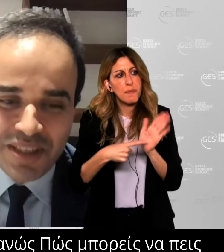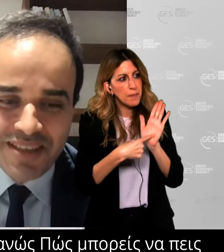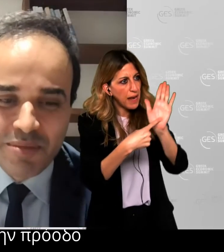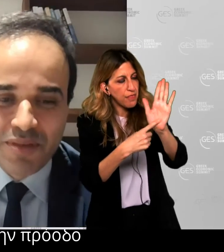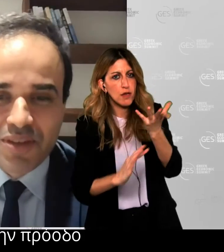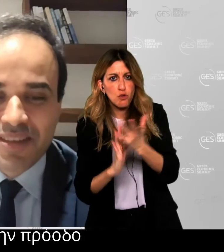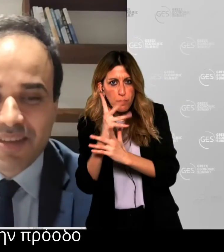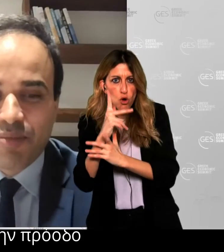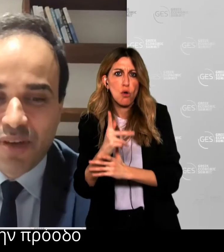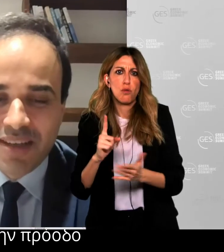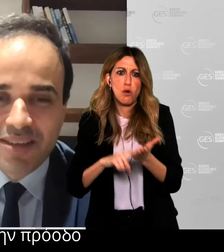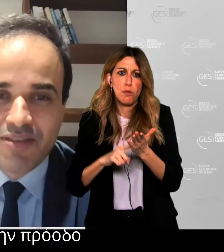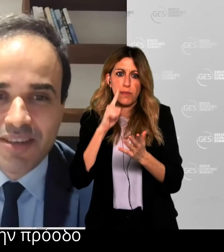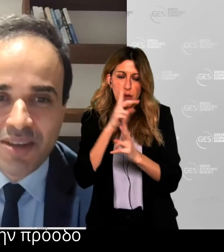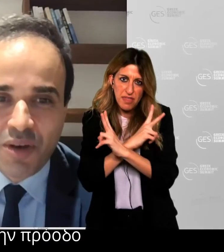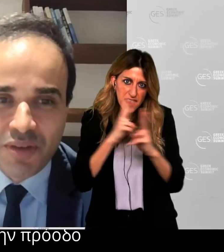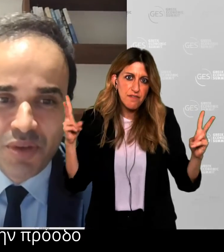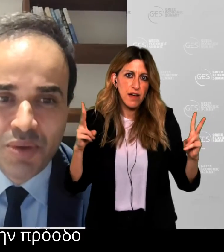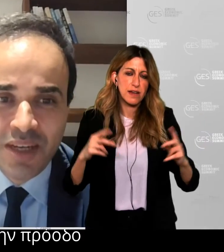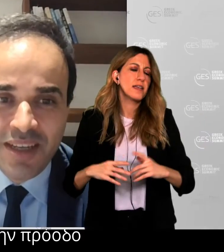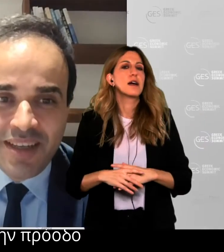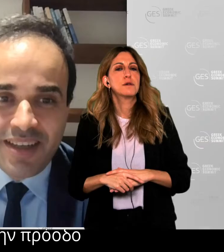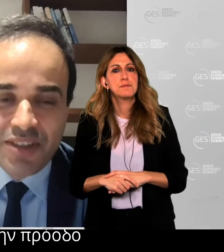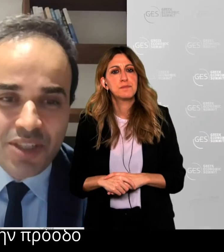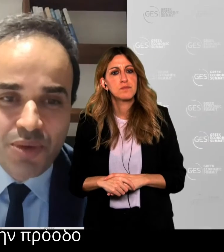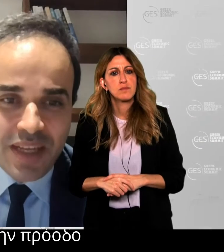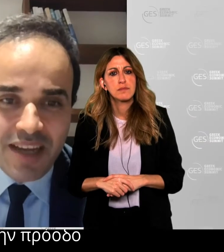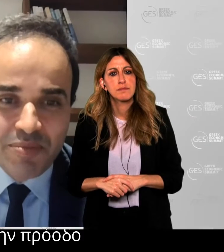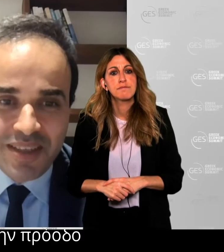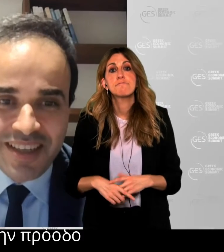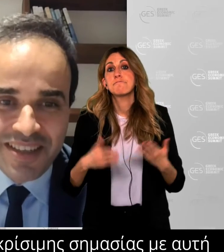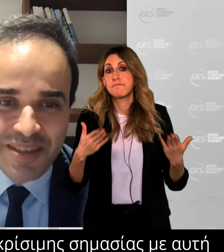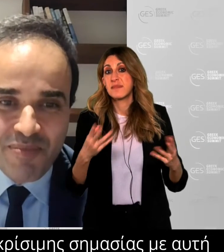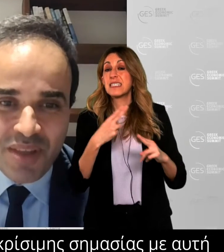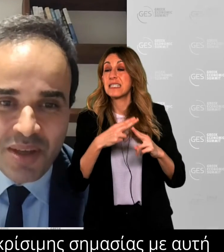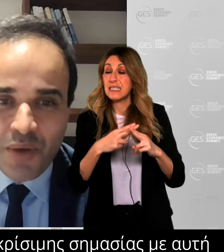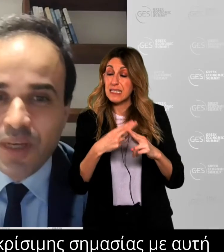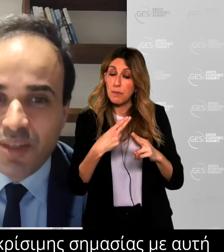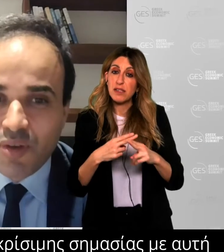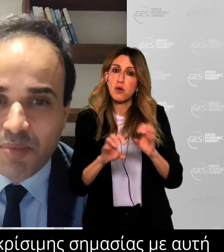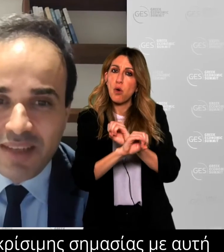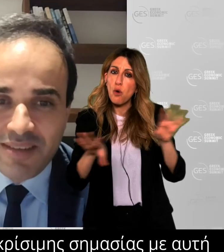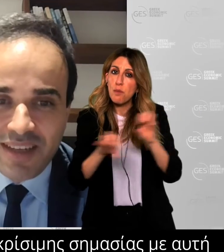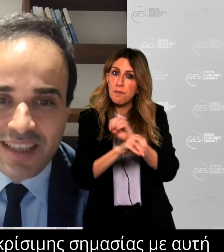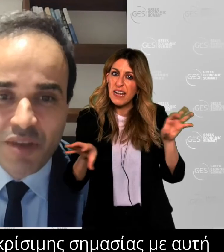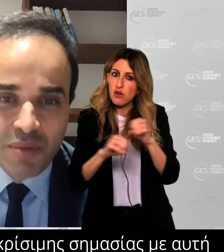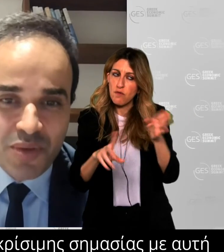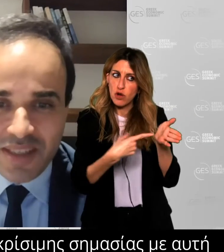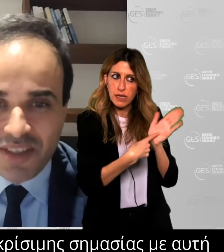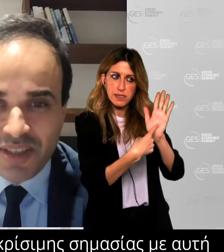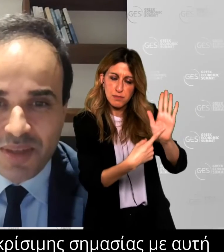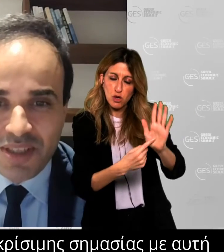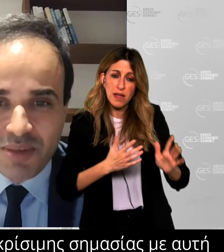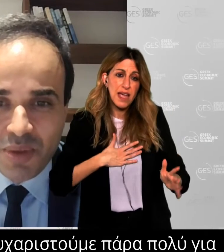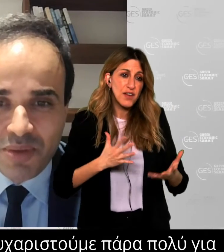Thank you very much, Simon, for this comprehensive overview. Just to recap, we need to complete a